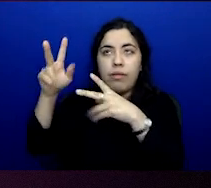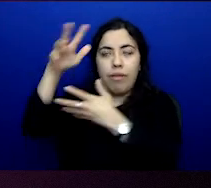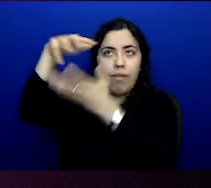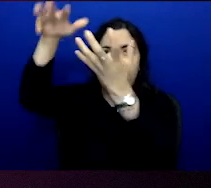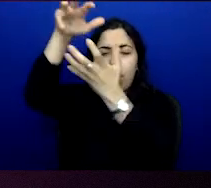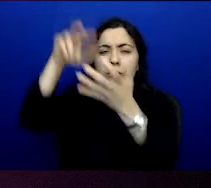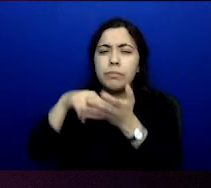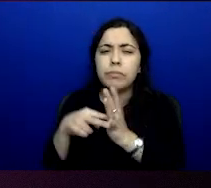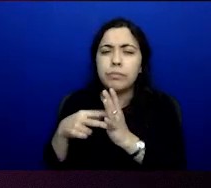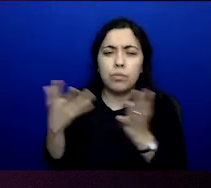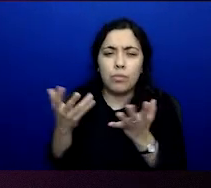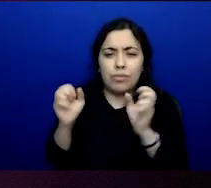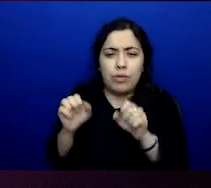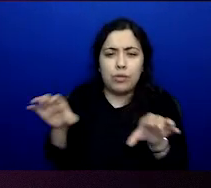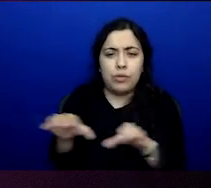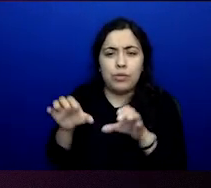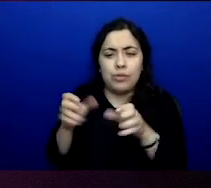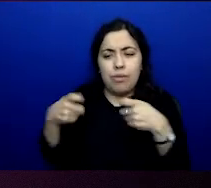what can we do by allowing